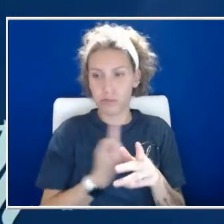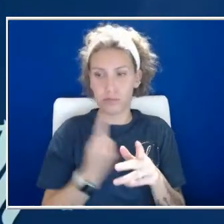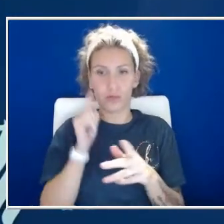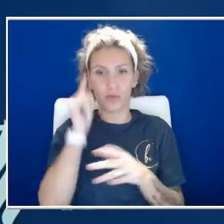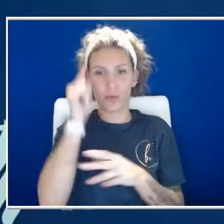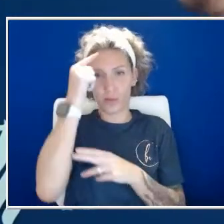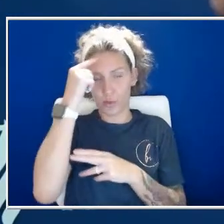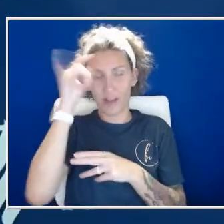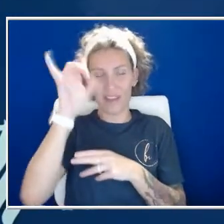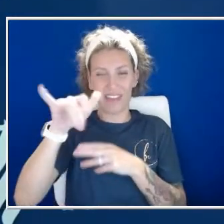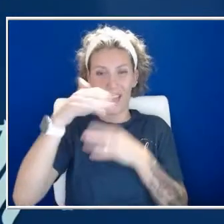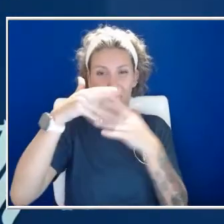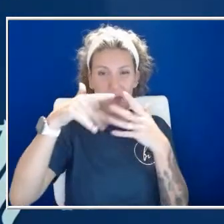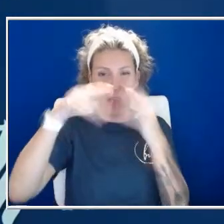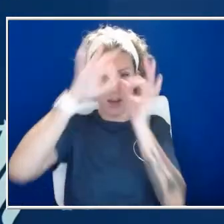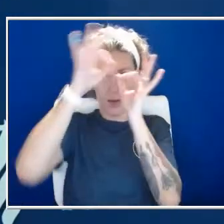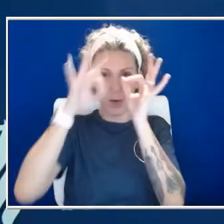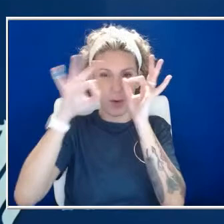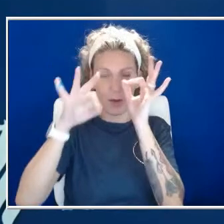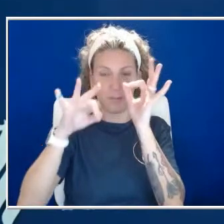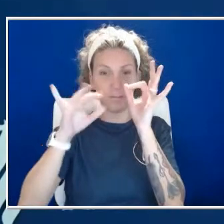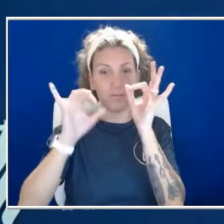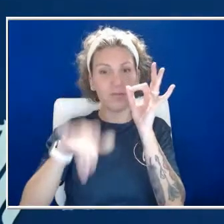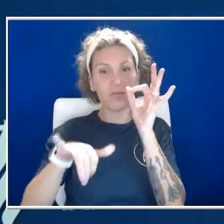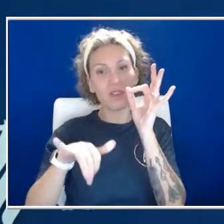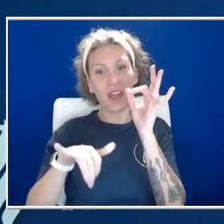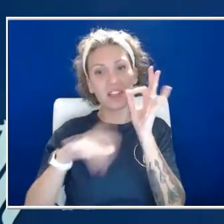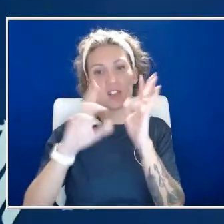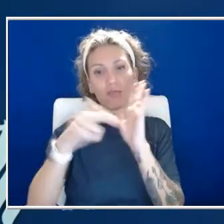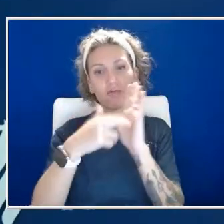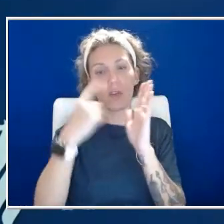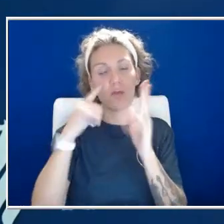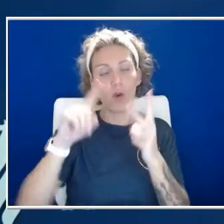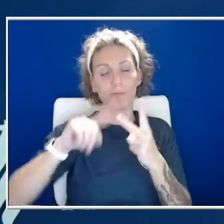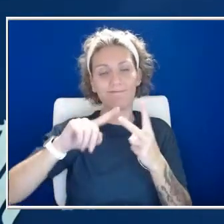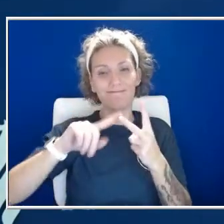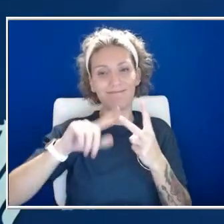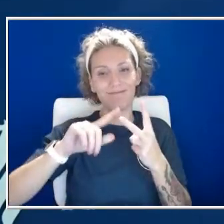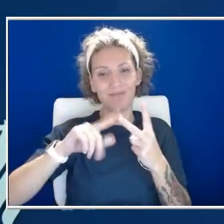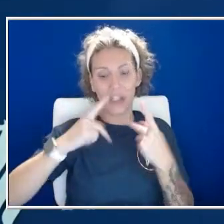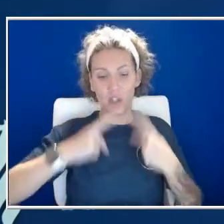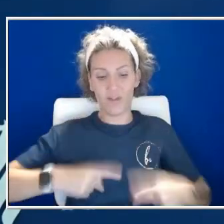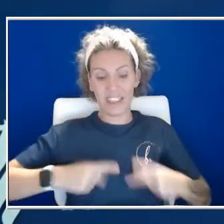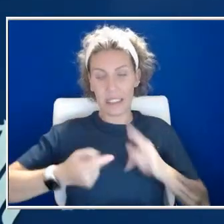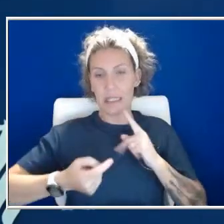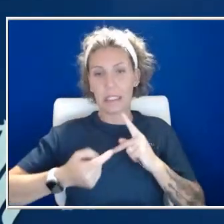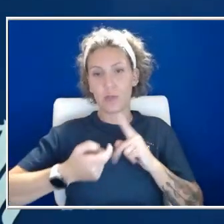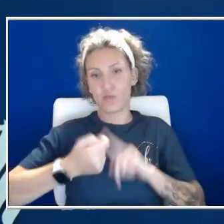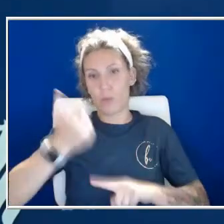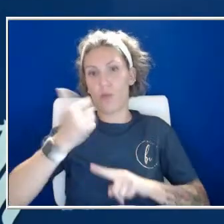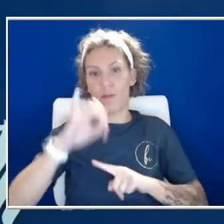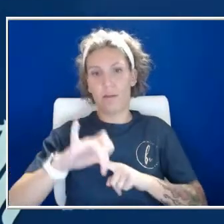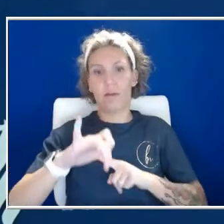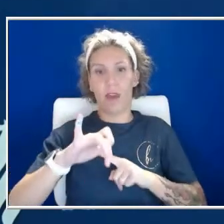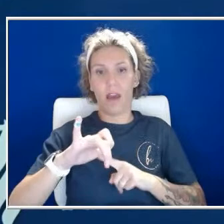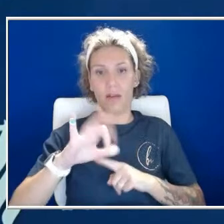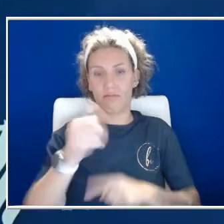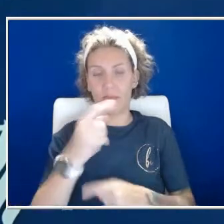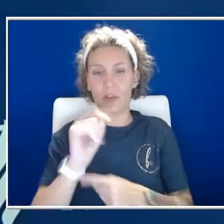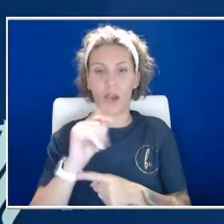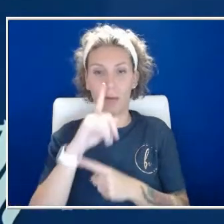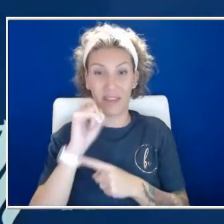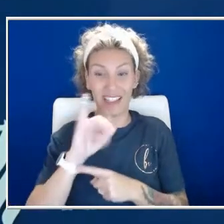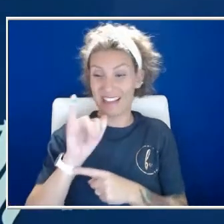vessels. That is the role for thrombectomy, physically removing it, because the IV thrombolytic, that